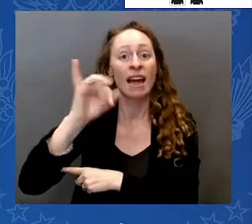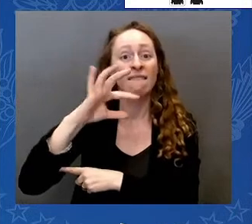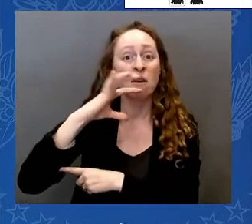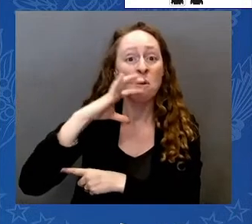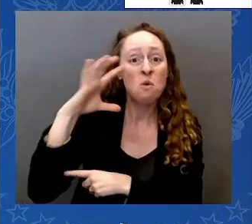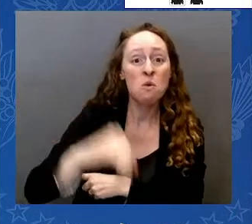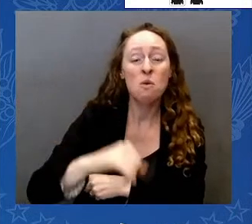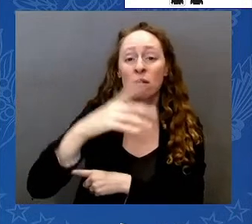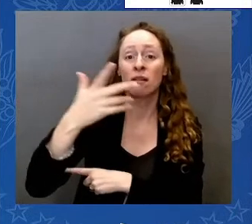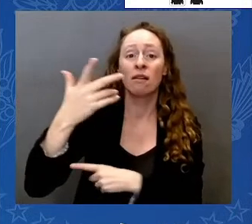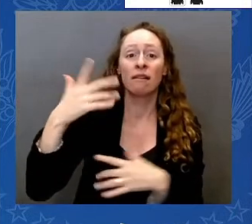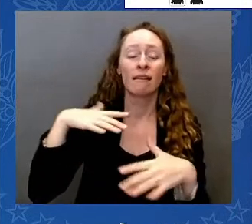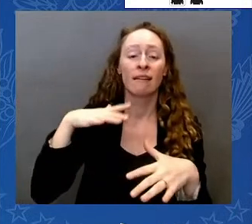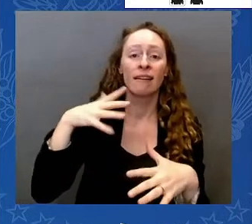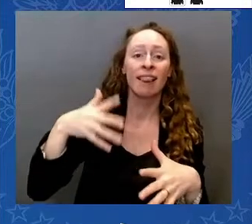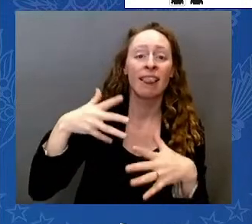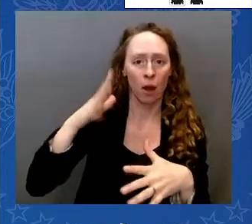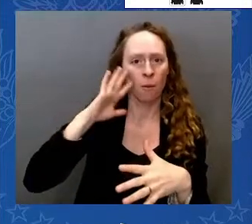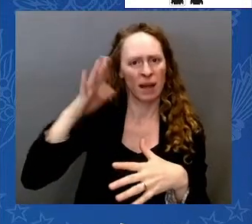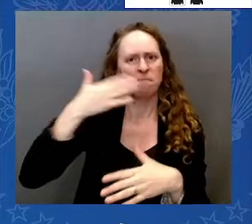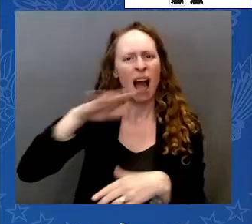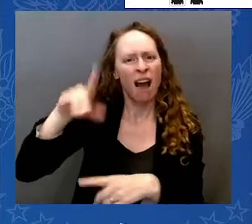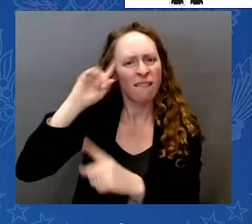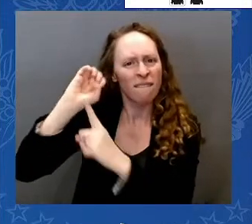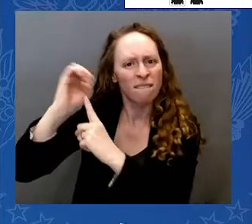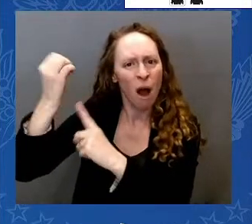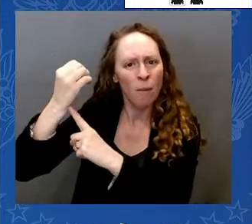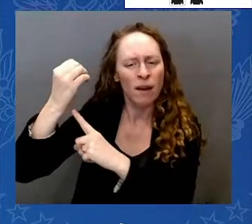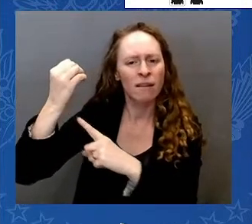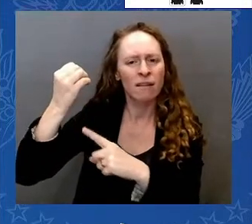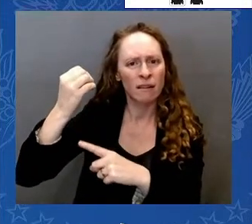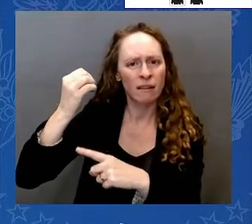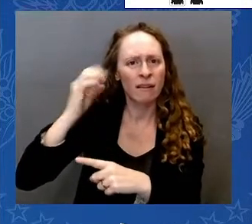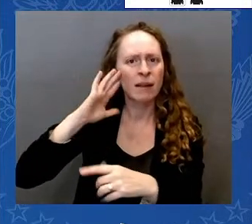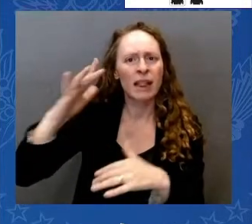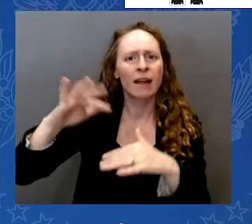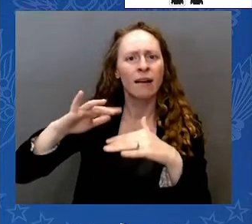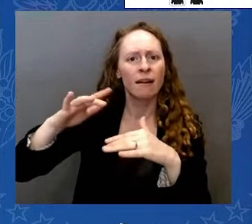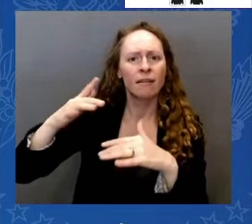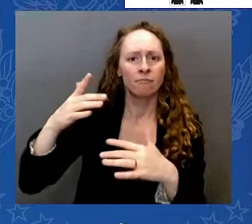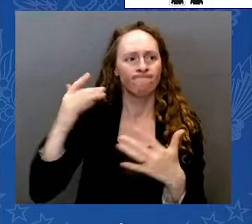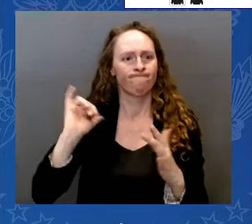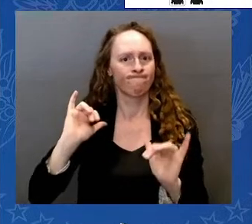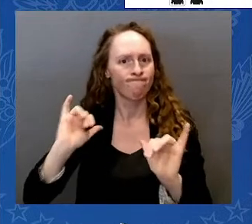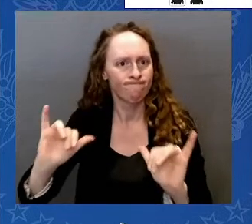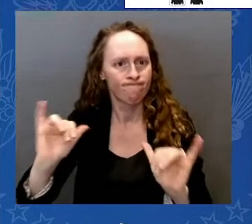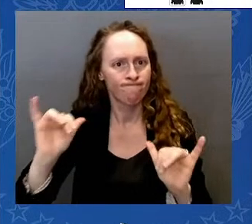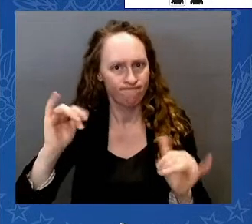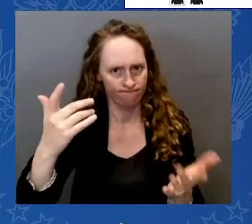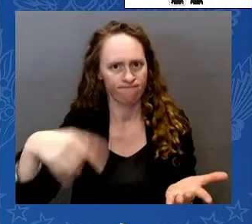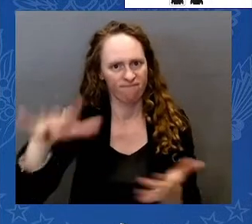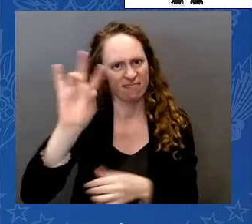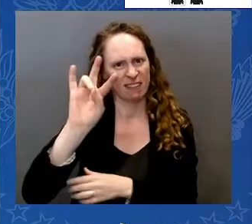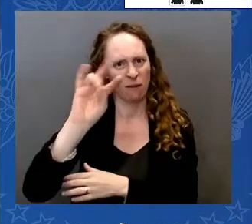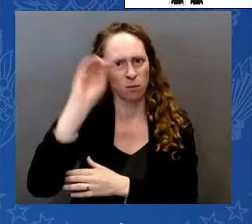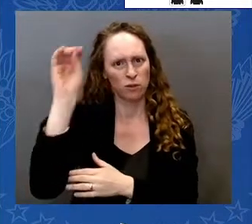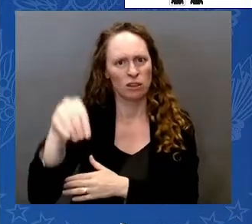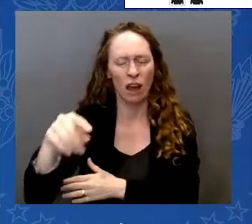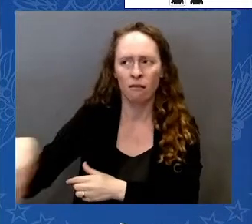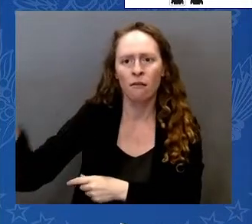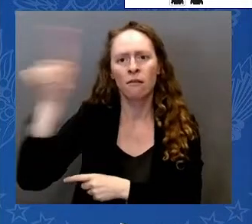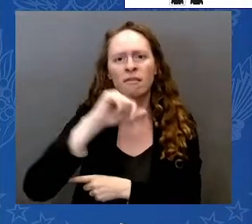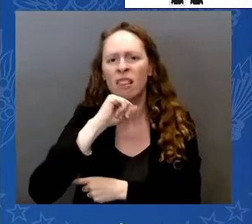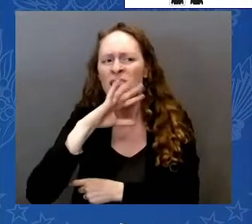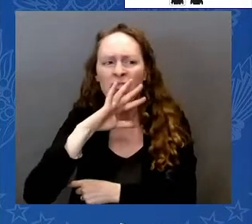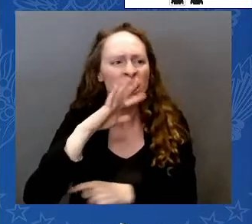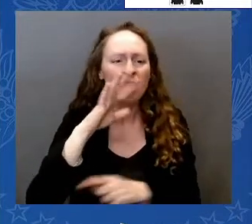emissions. Well, guess what? Clean cement makes a gigantic difference. And like all the workers I met yesterday at the IBM plant in Poughkeepsie, New